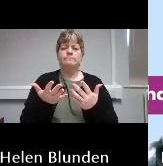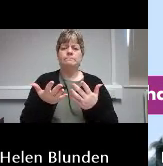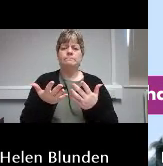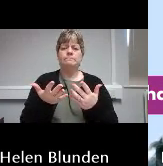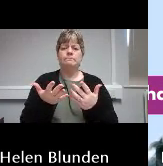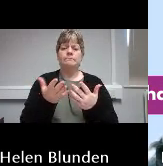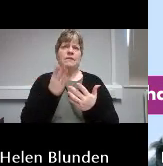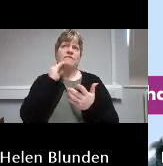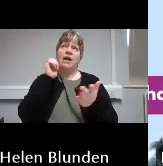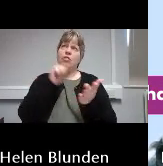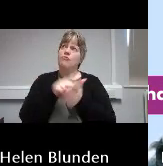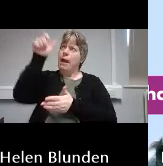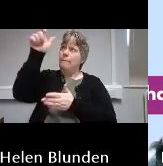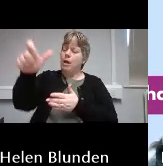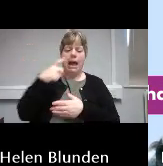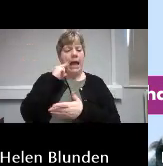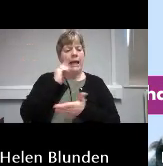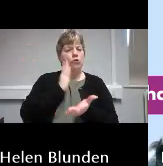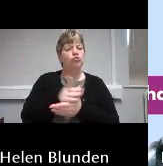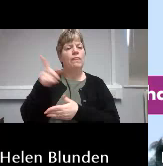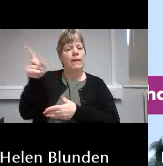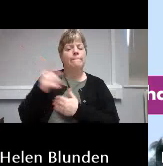find the right person that they can trust.